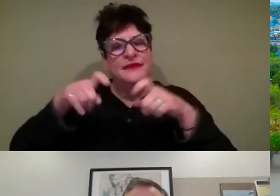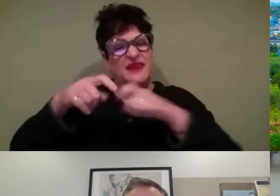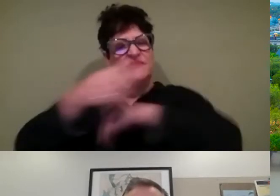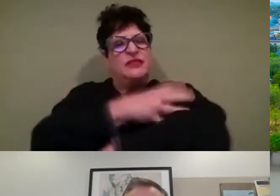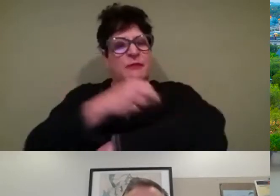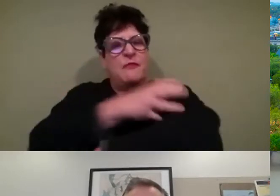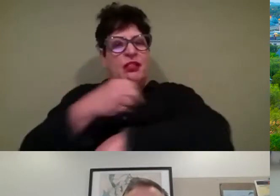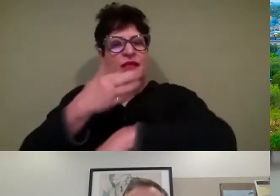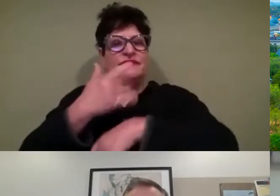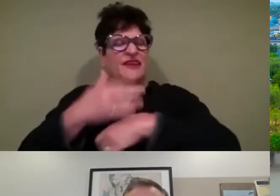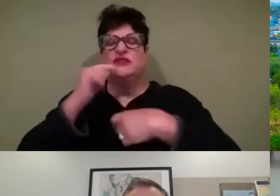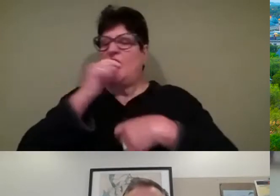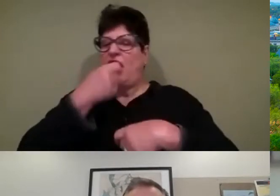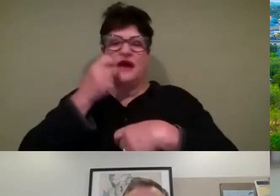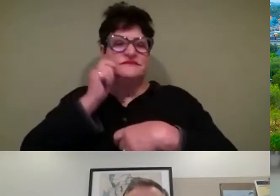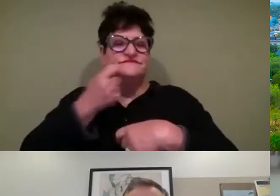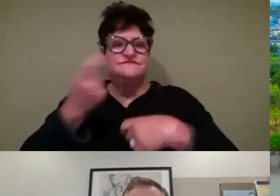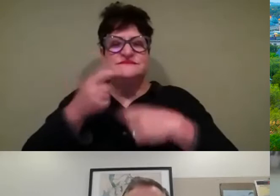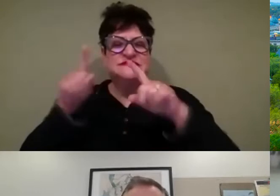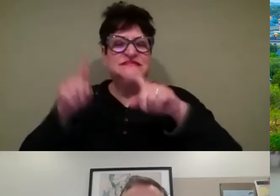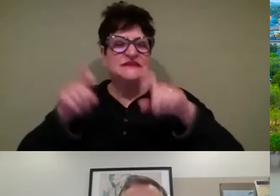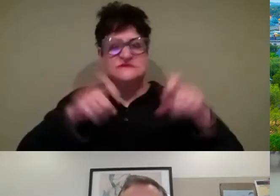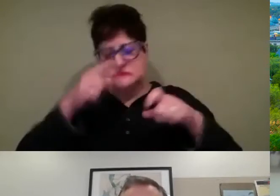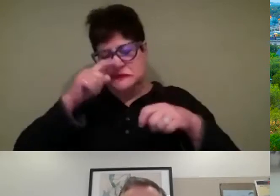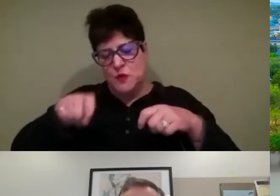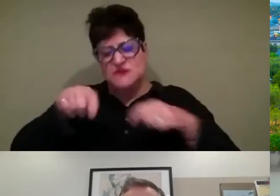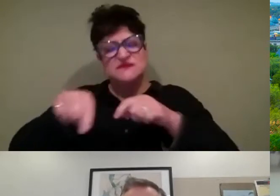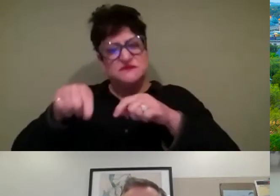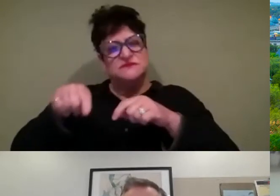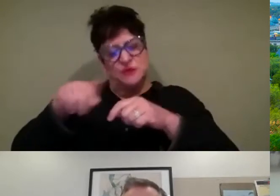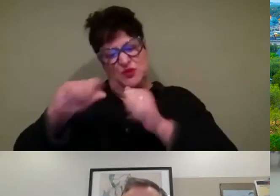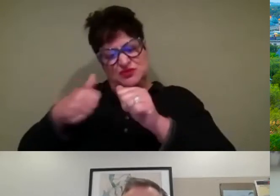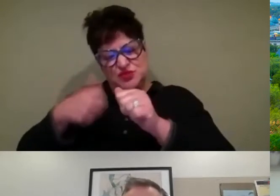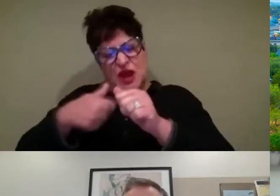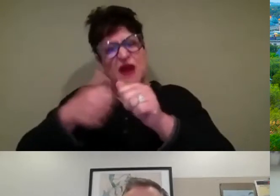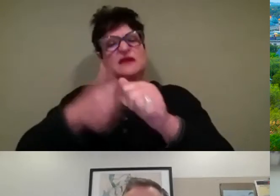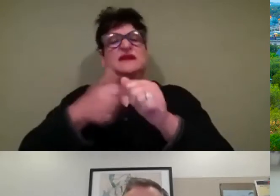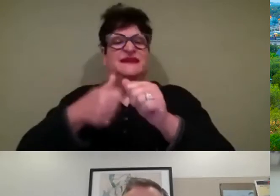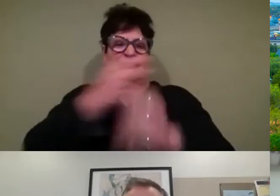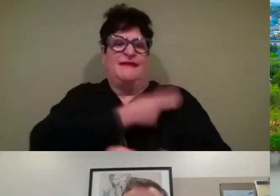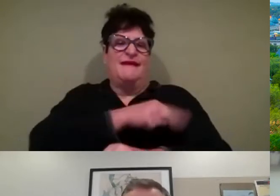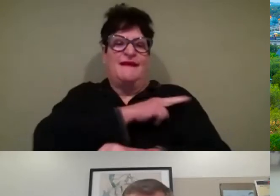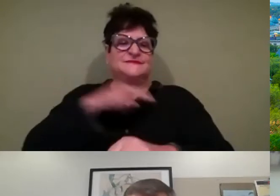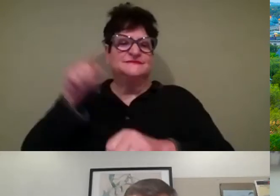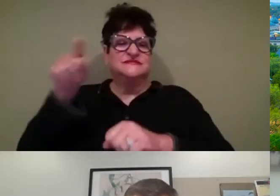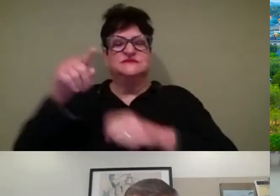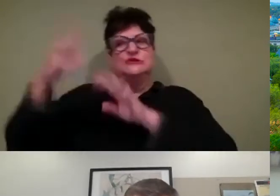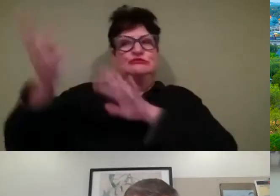delay. Nevertheless, we were certainly tracking in. We're also tracking it through the hospitalization inpatient